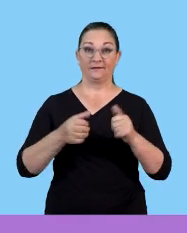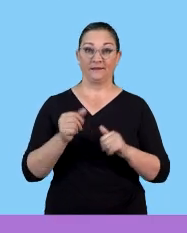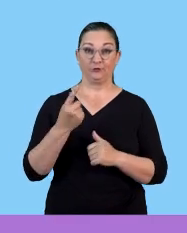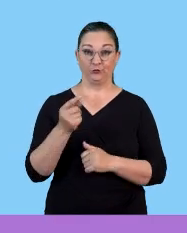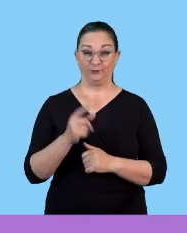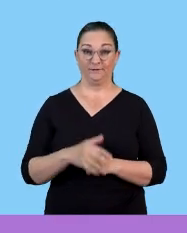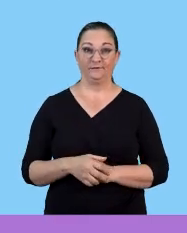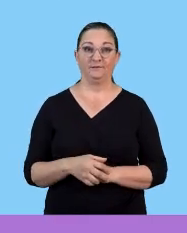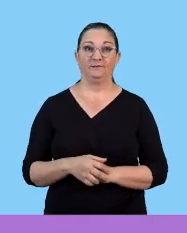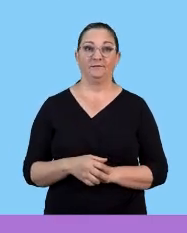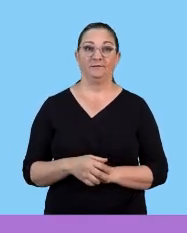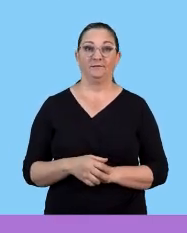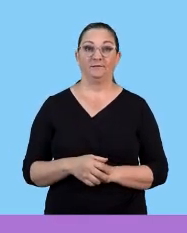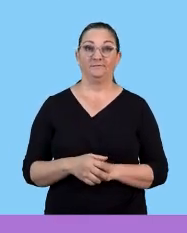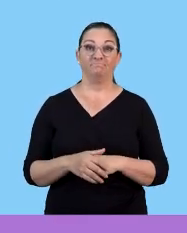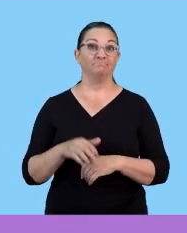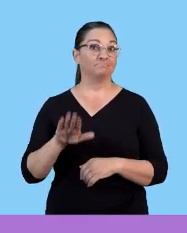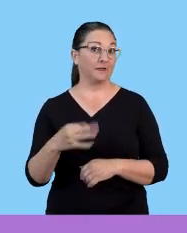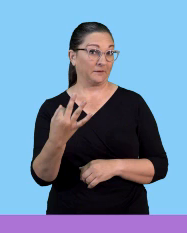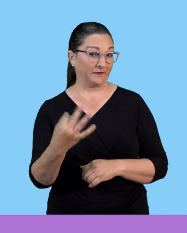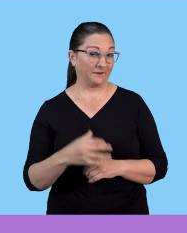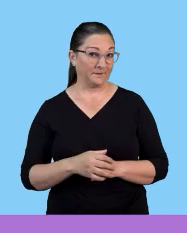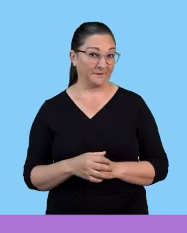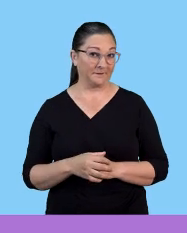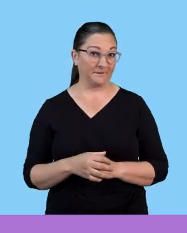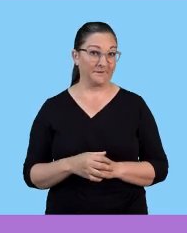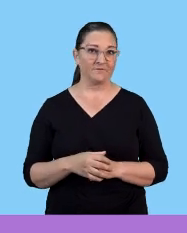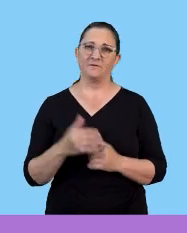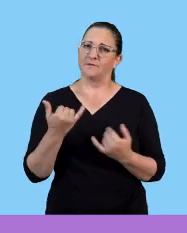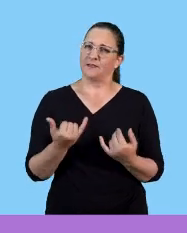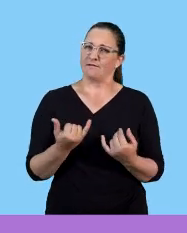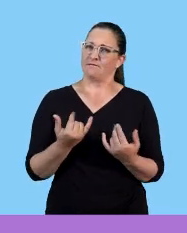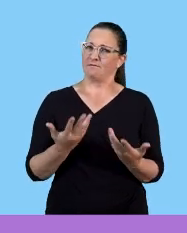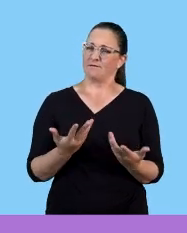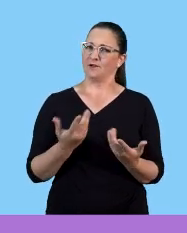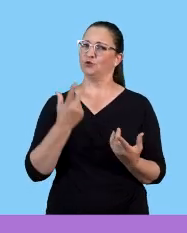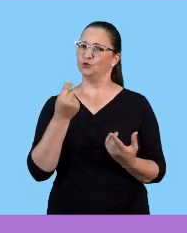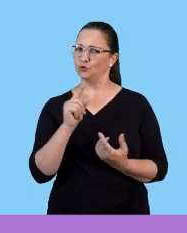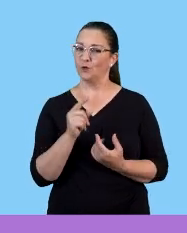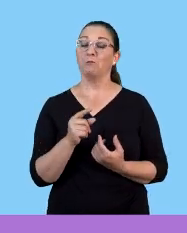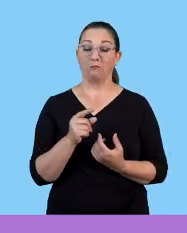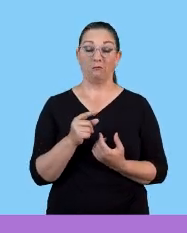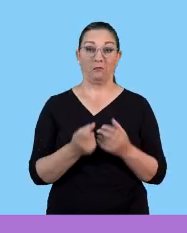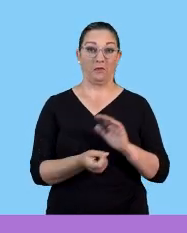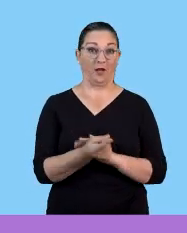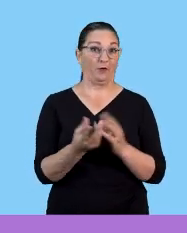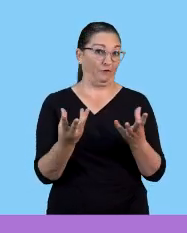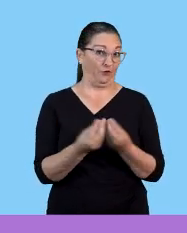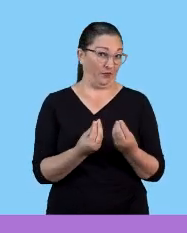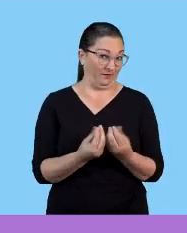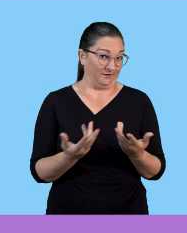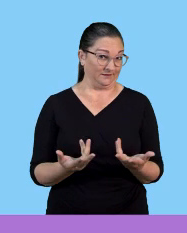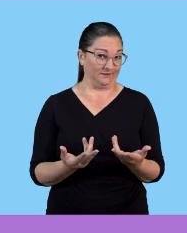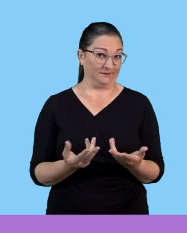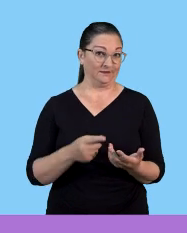Right, next one. All right, step three. So looking at this, what exactly is going on here? A few things.